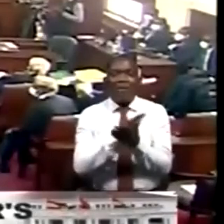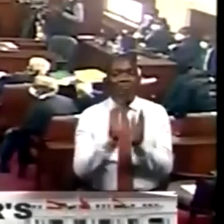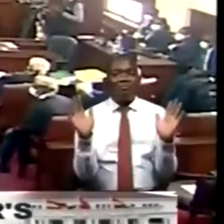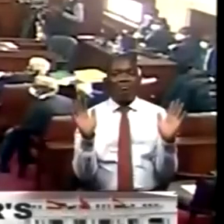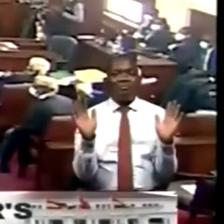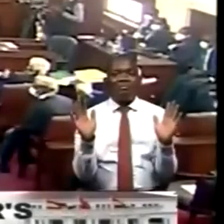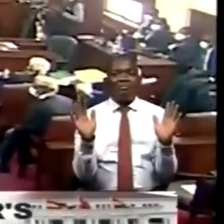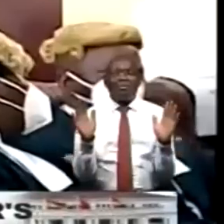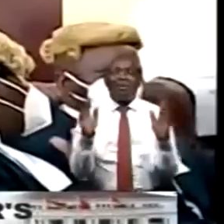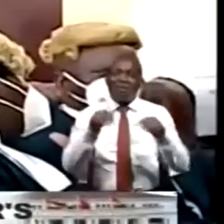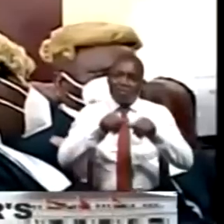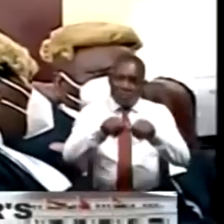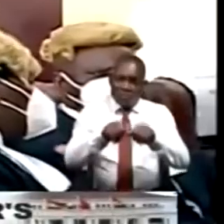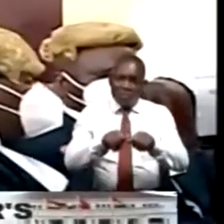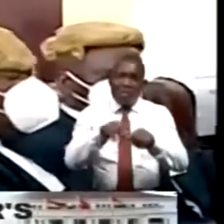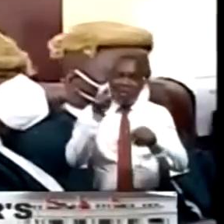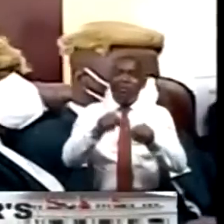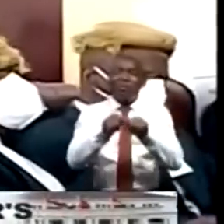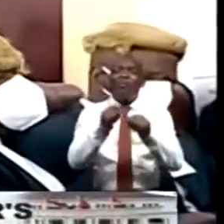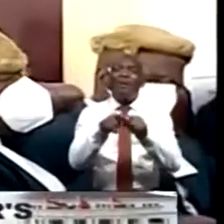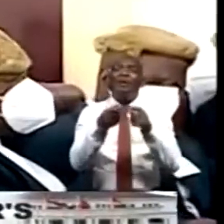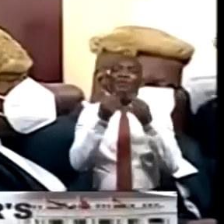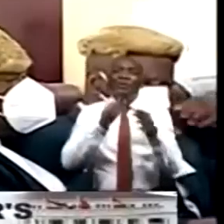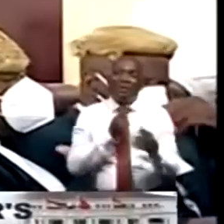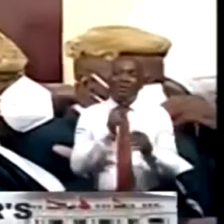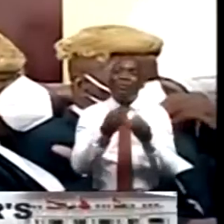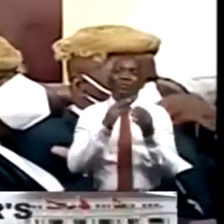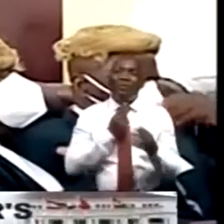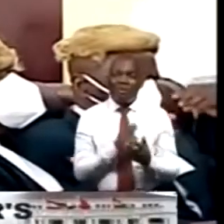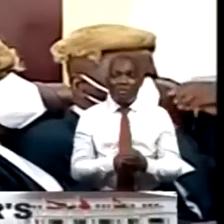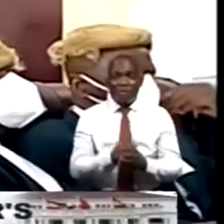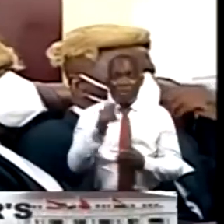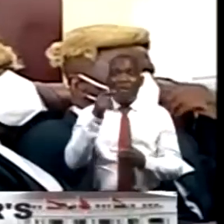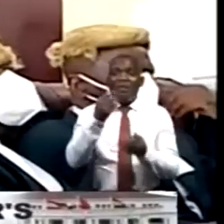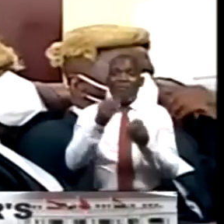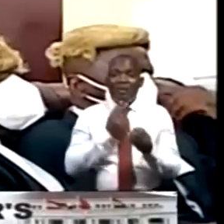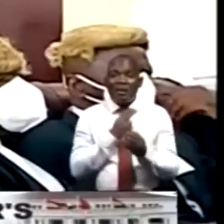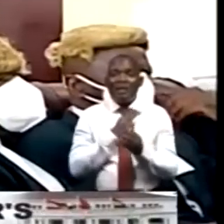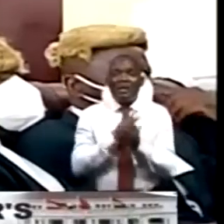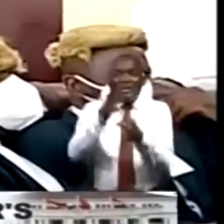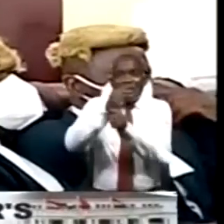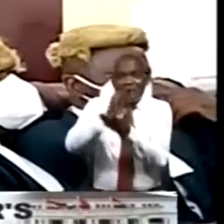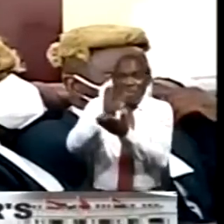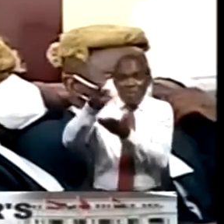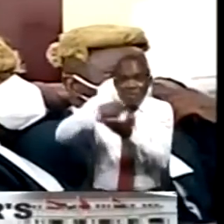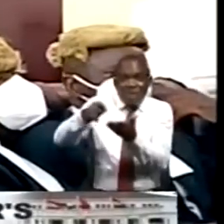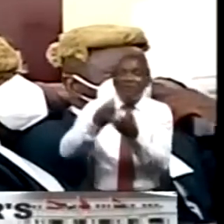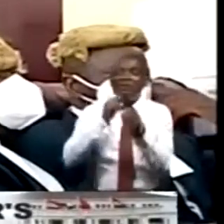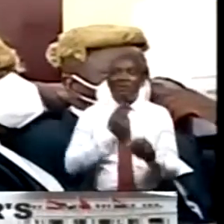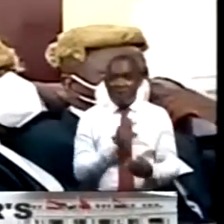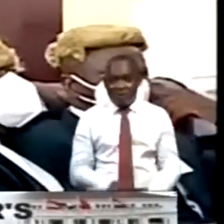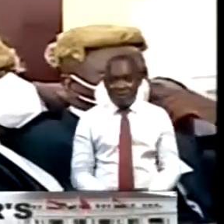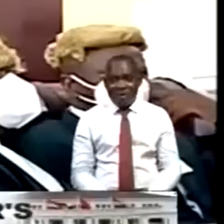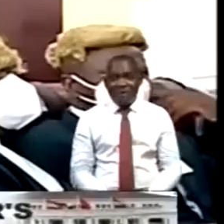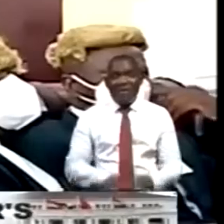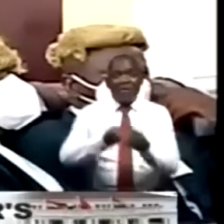my lord. Yes. So let's go on. He should go ahead. Tell us. Tell us the summary sheets that you signed and those